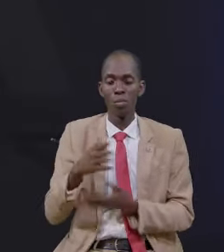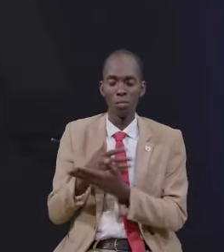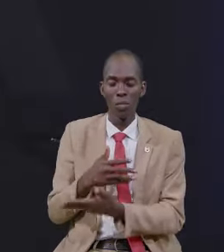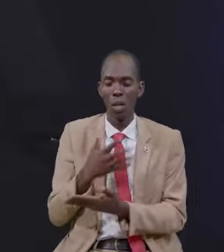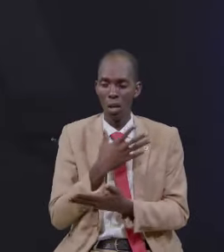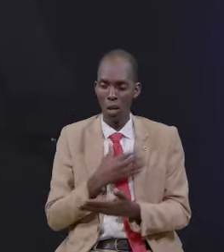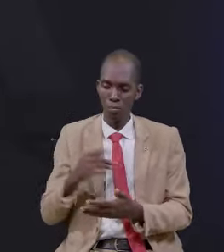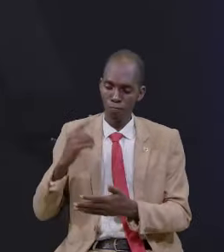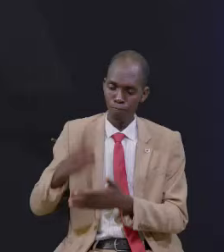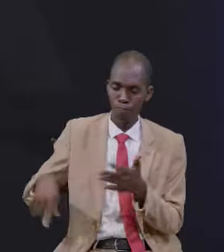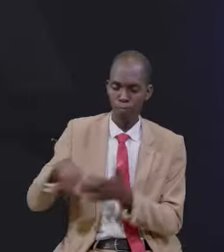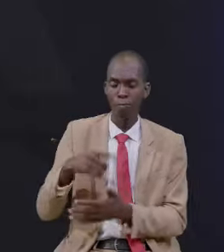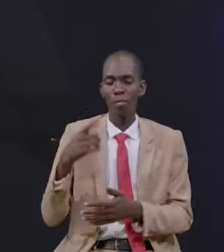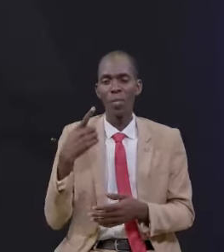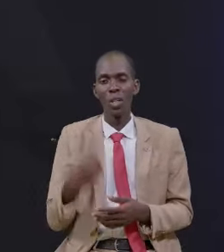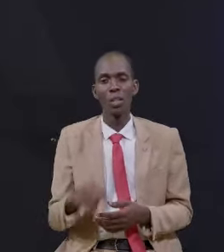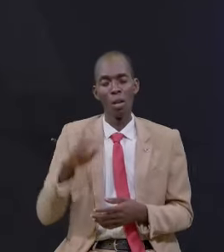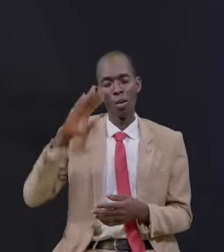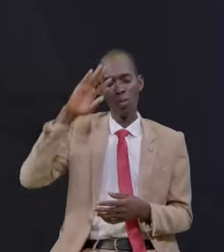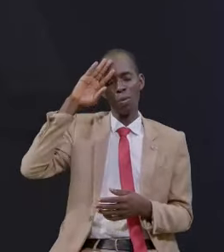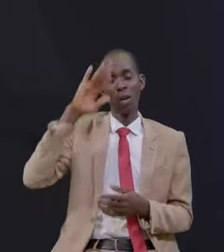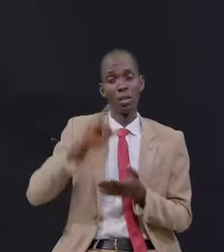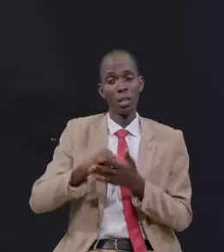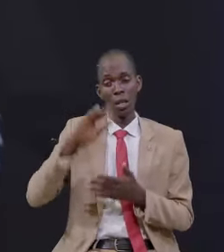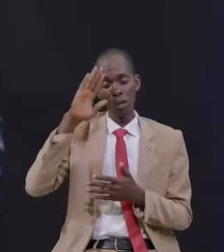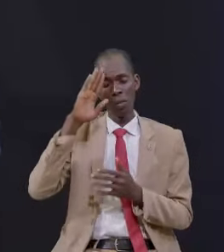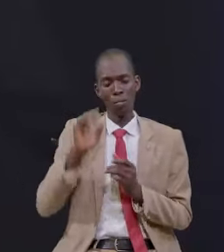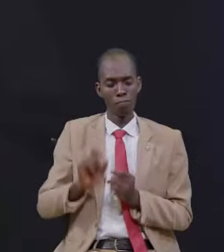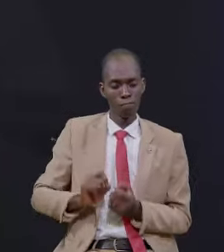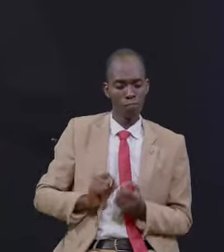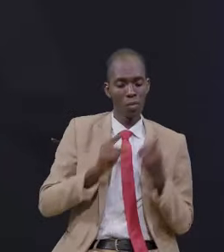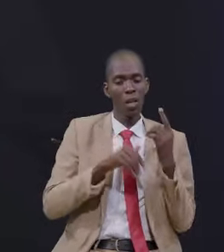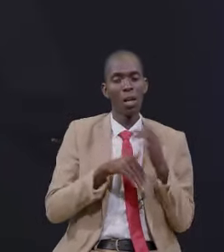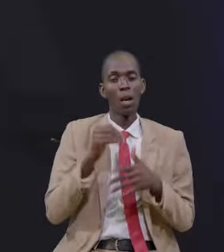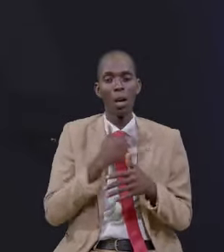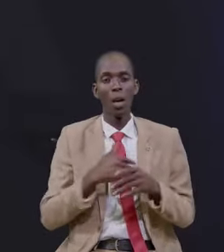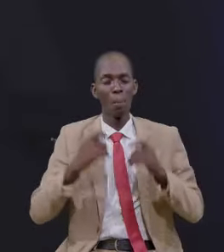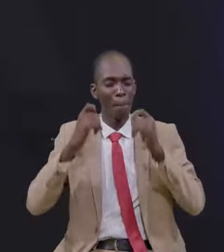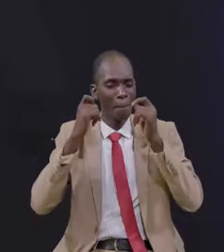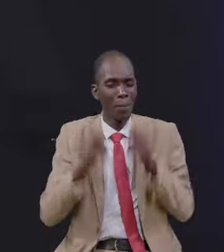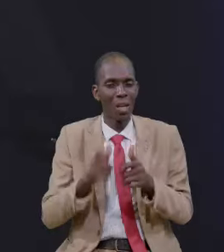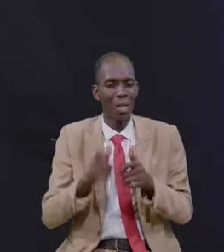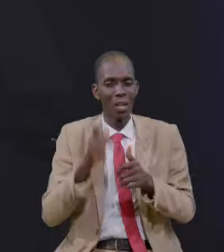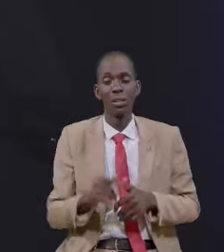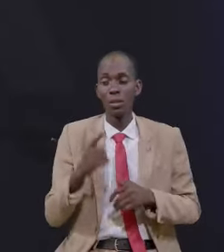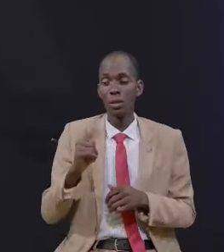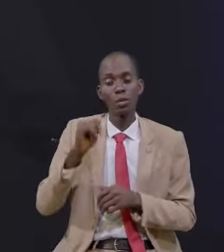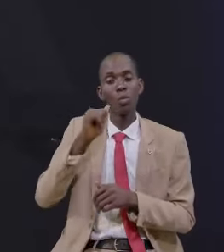and it left her, and immediately she arose